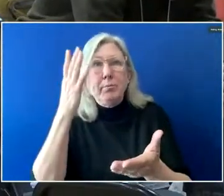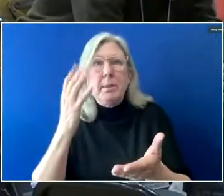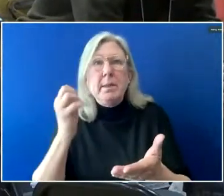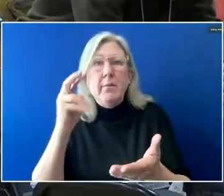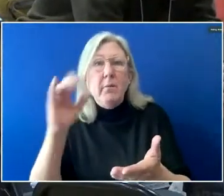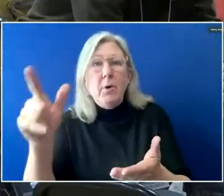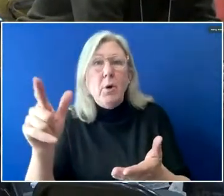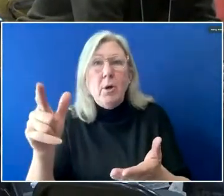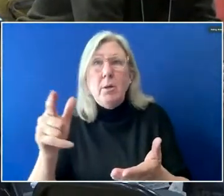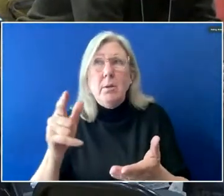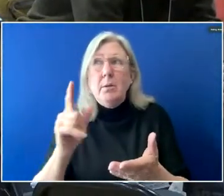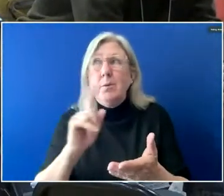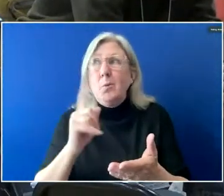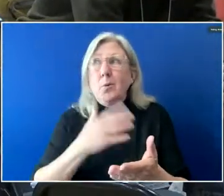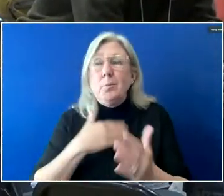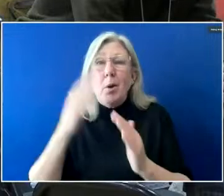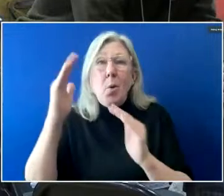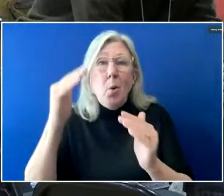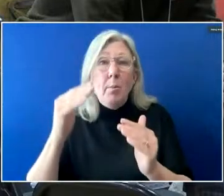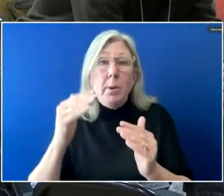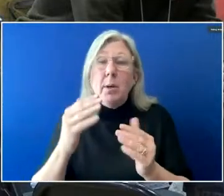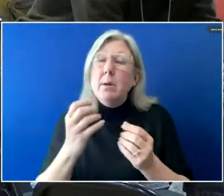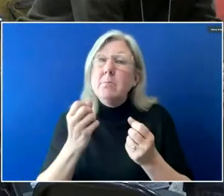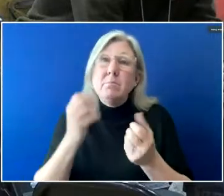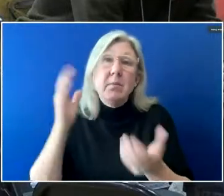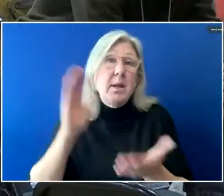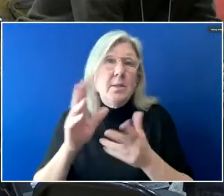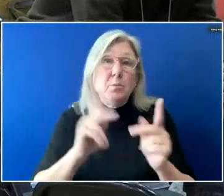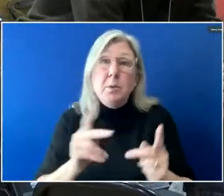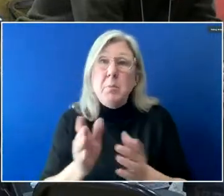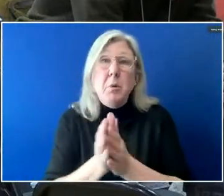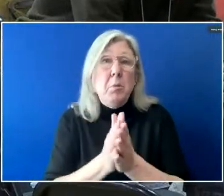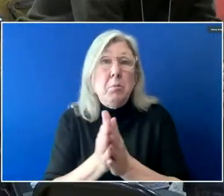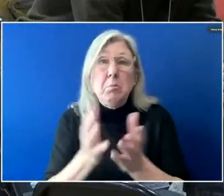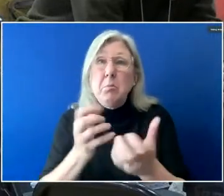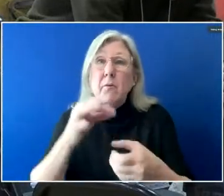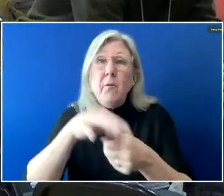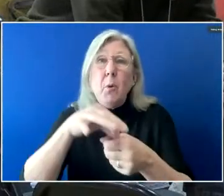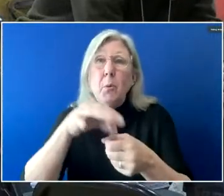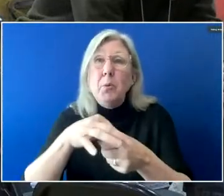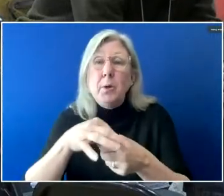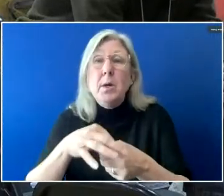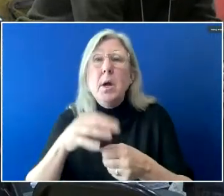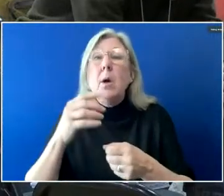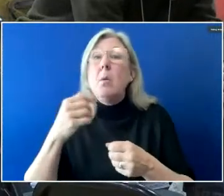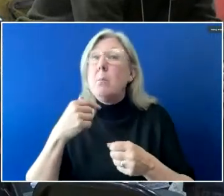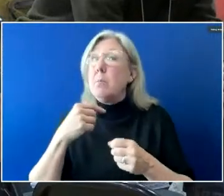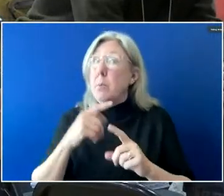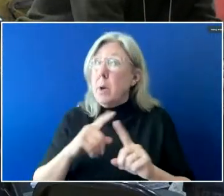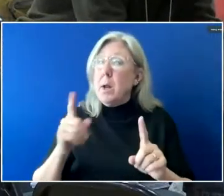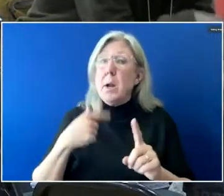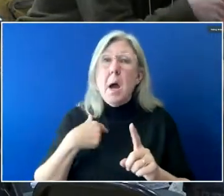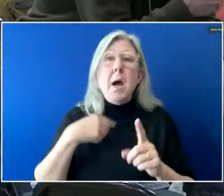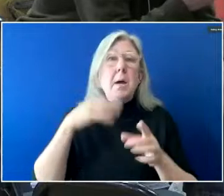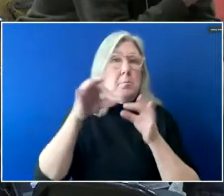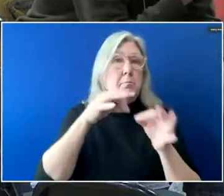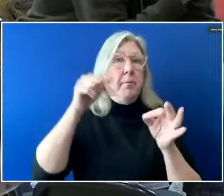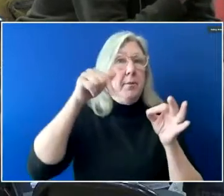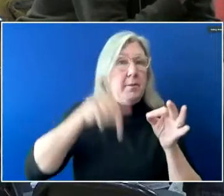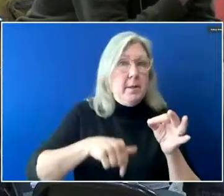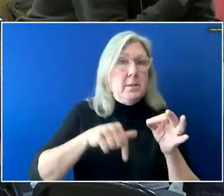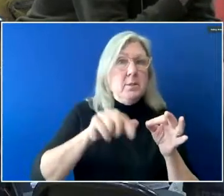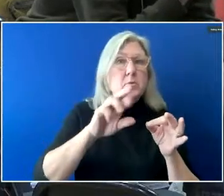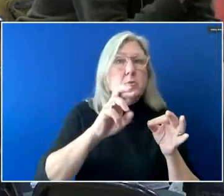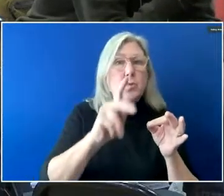voting um which was very sad to me um but when I brought this up you know and explained I mean my understanding of how it